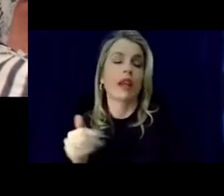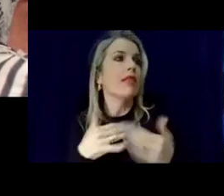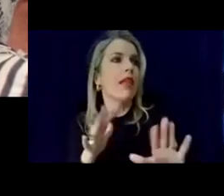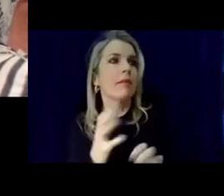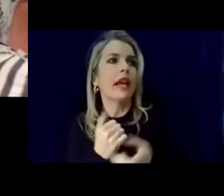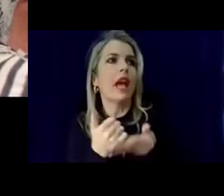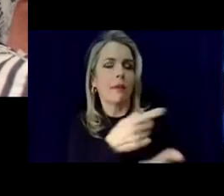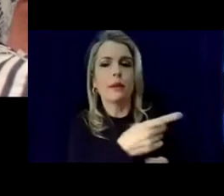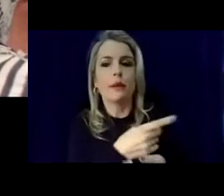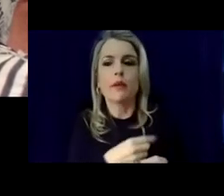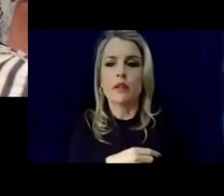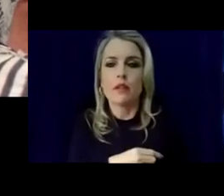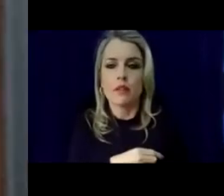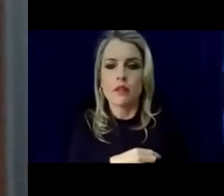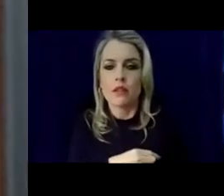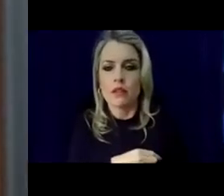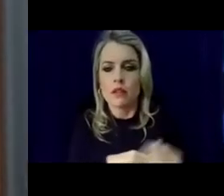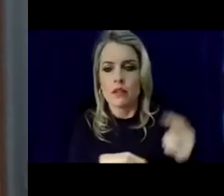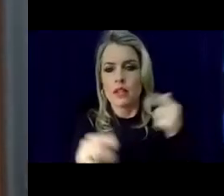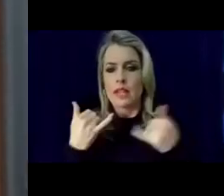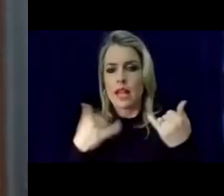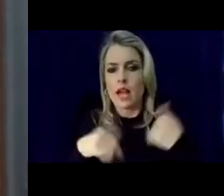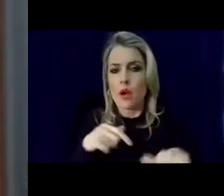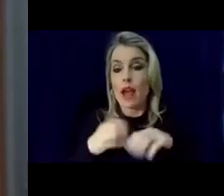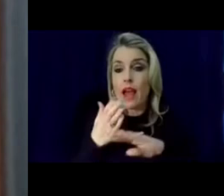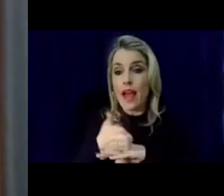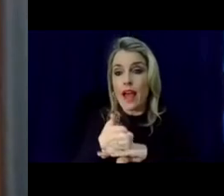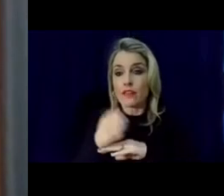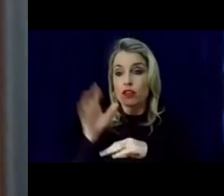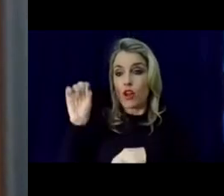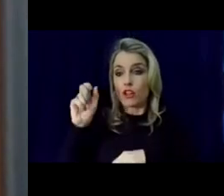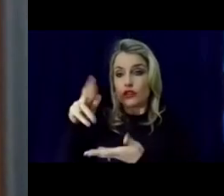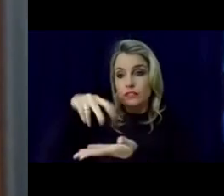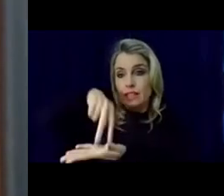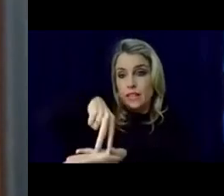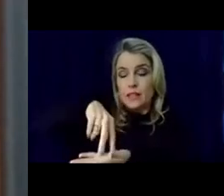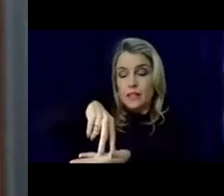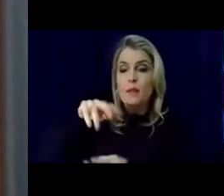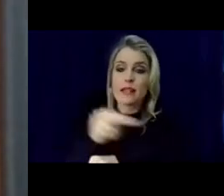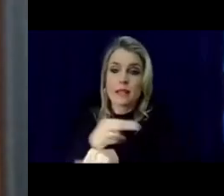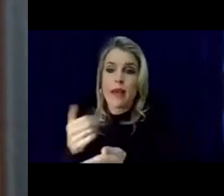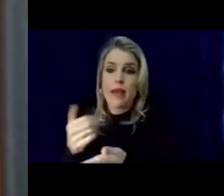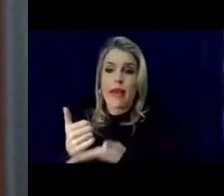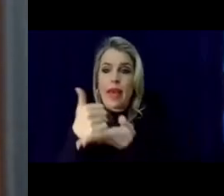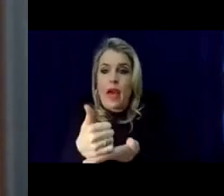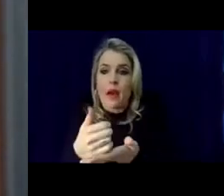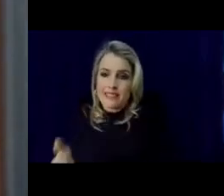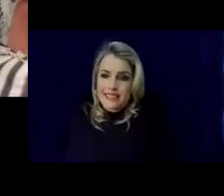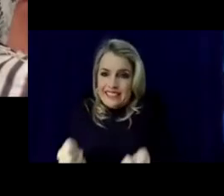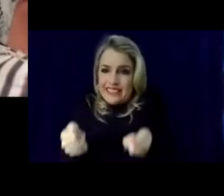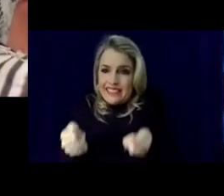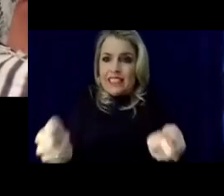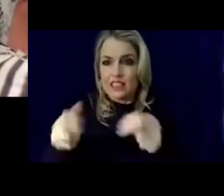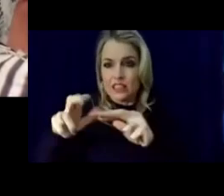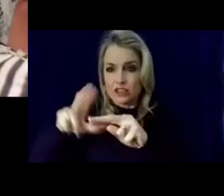You're about to put your whole back on corkscrew. Oscar stands up so Nima can lift the chair. The two meander toward the front of the store. Someone at the show wanted to